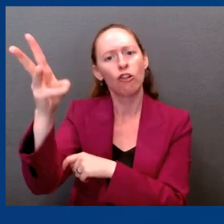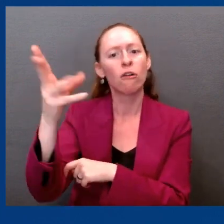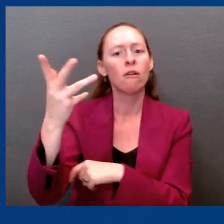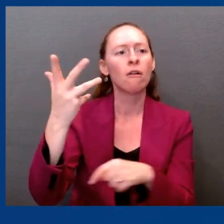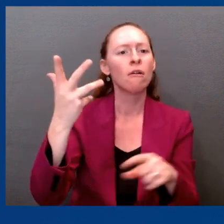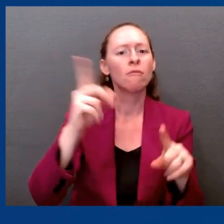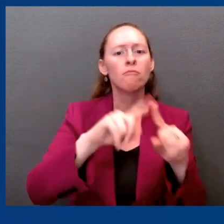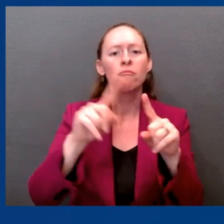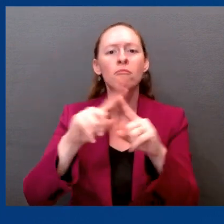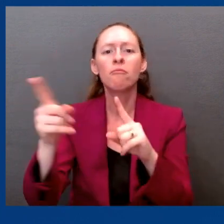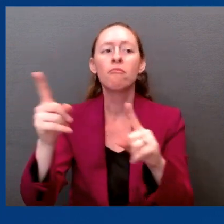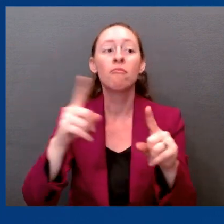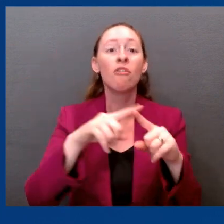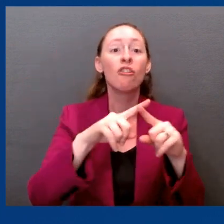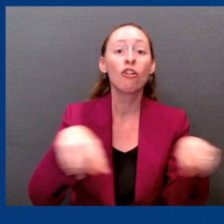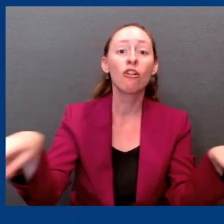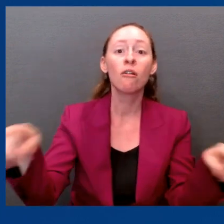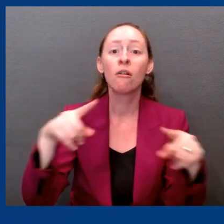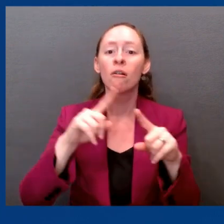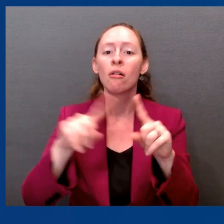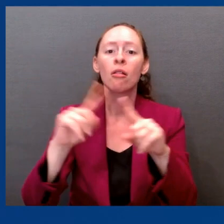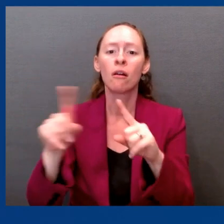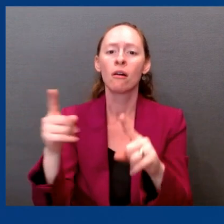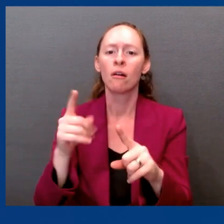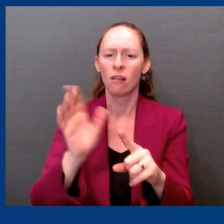reason. I'm good.